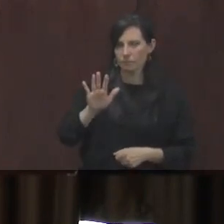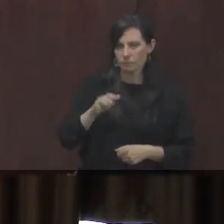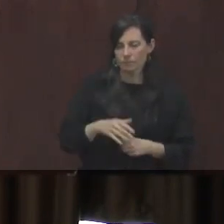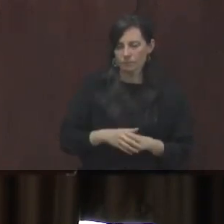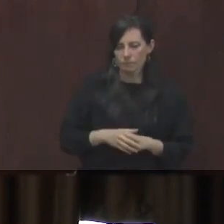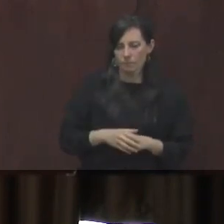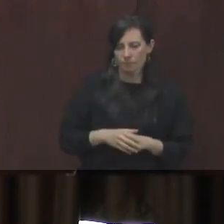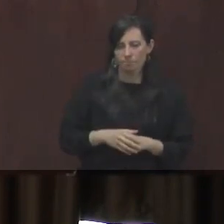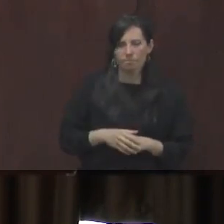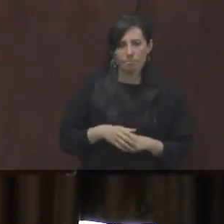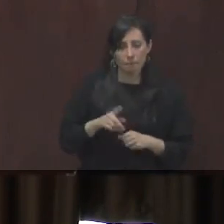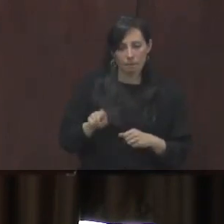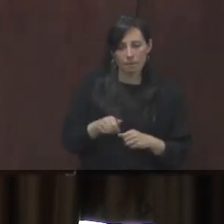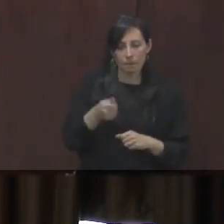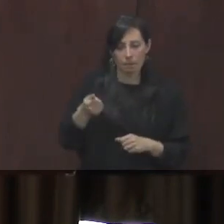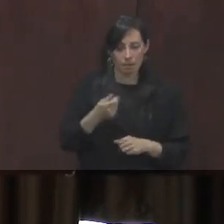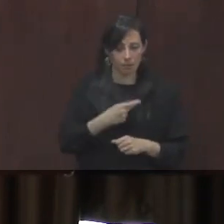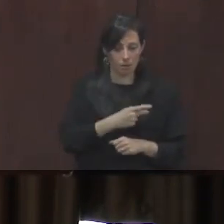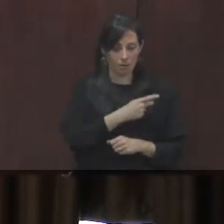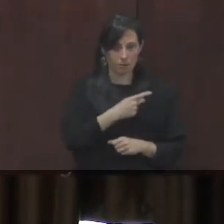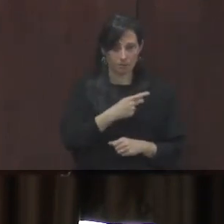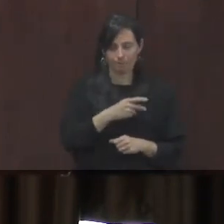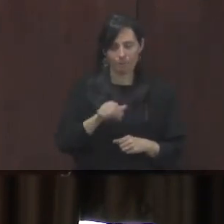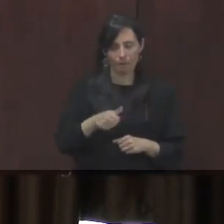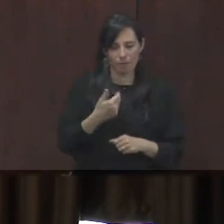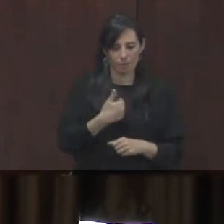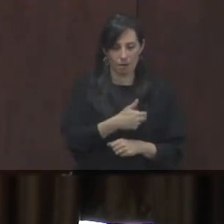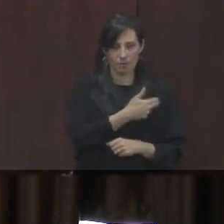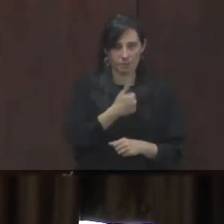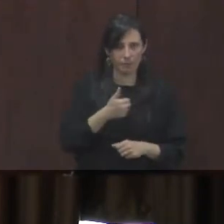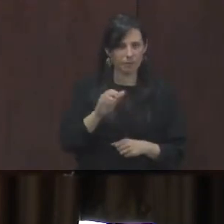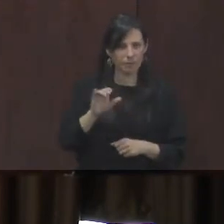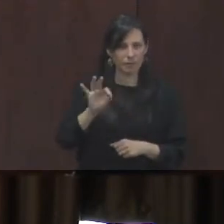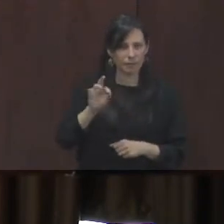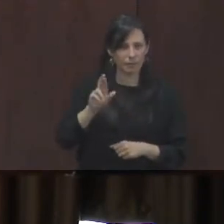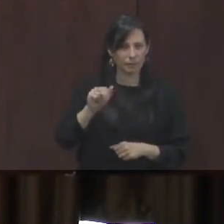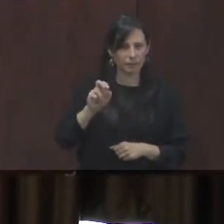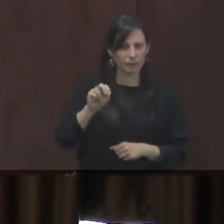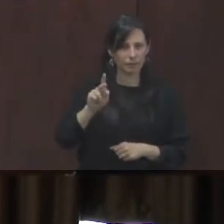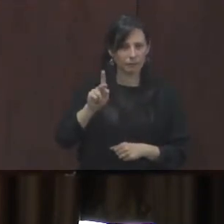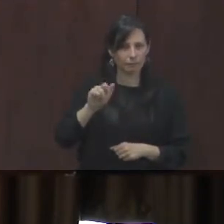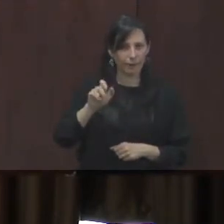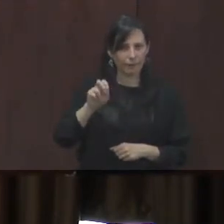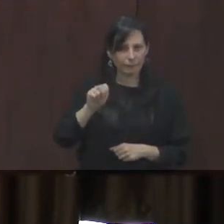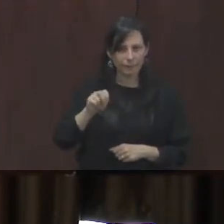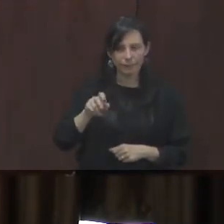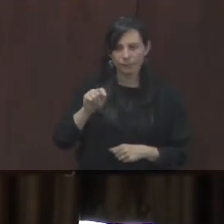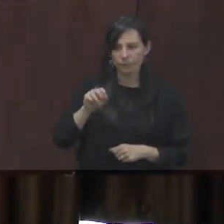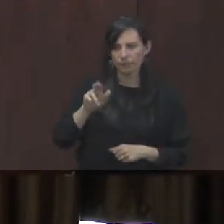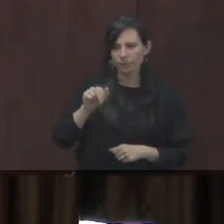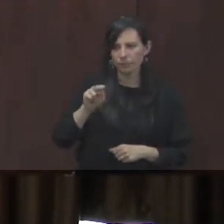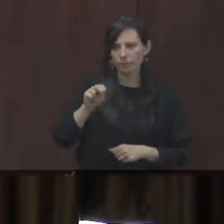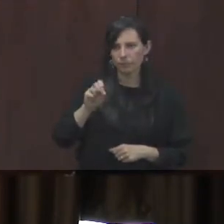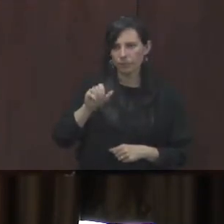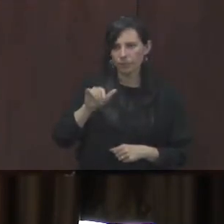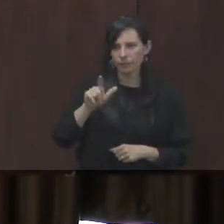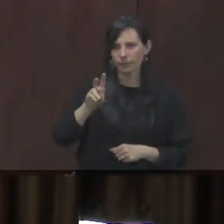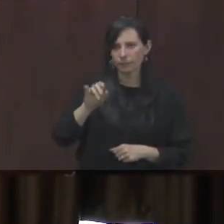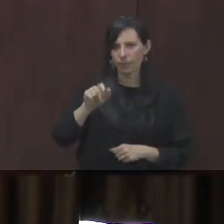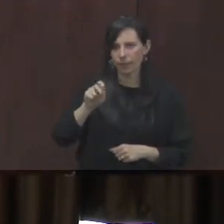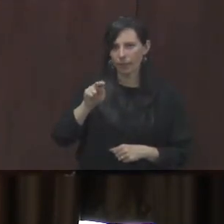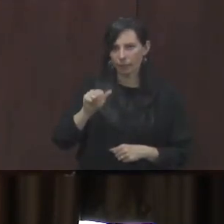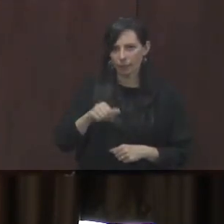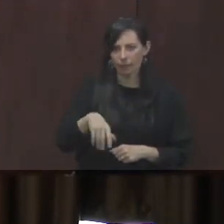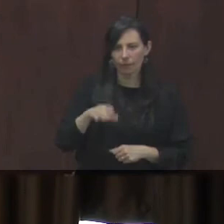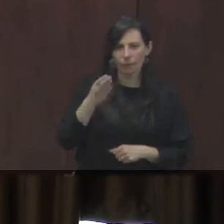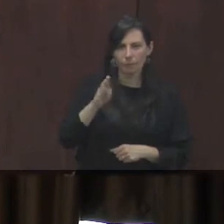across the region, and we have hospitals in Highlands and Franklin and Angel Hospital, Transylvania, McDowell County, and Blue